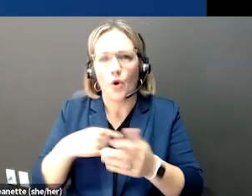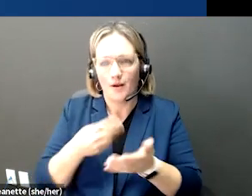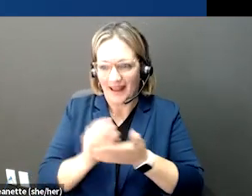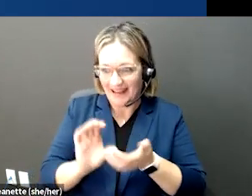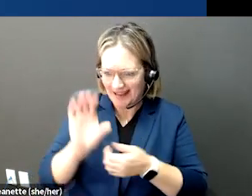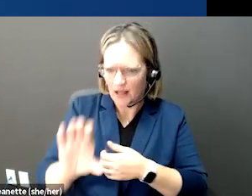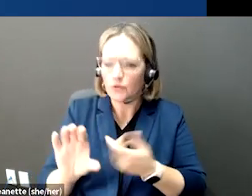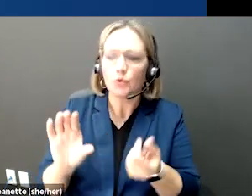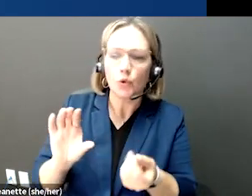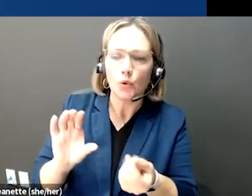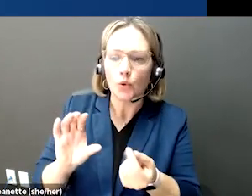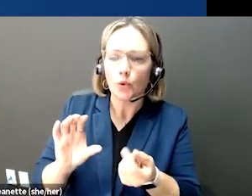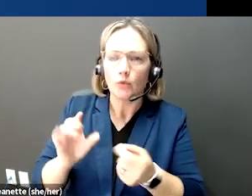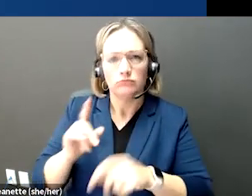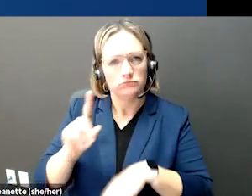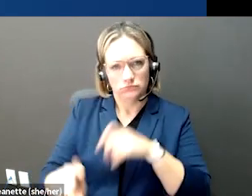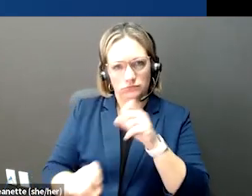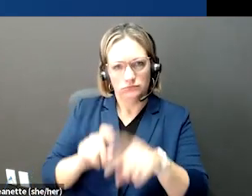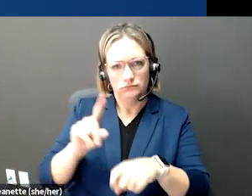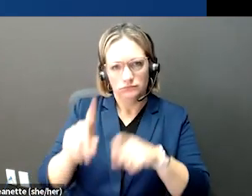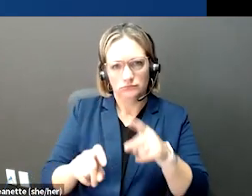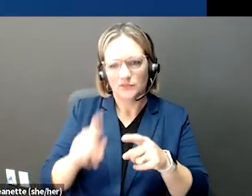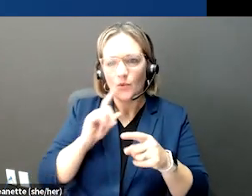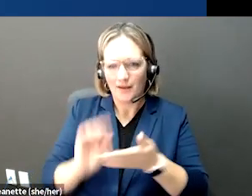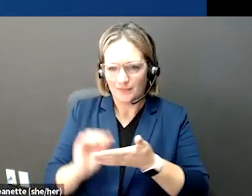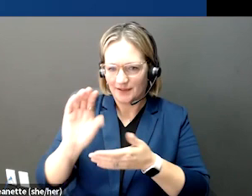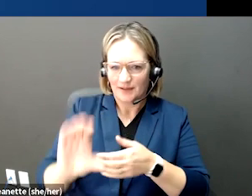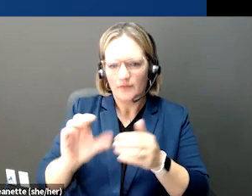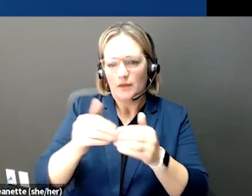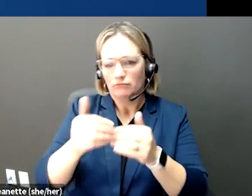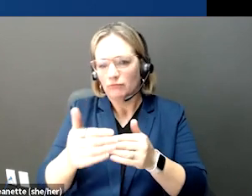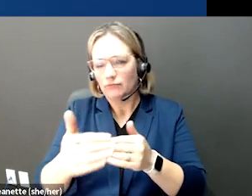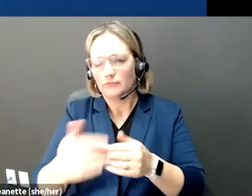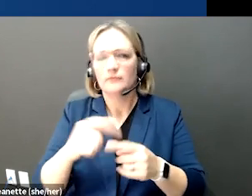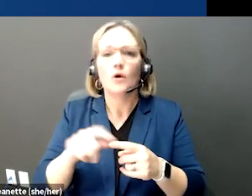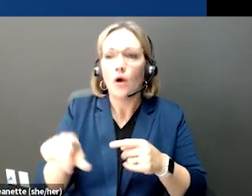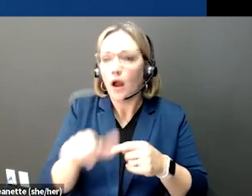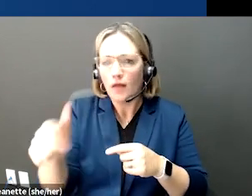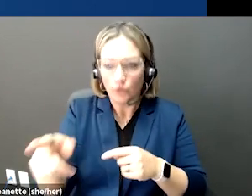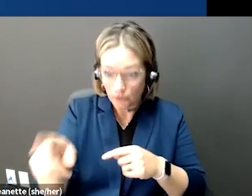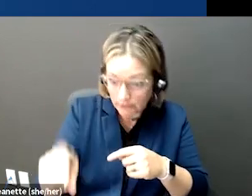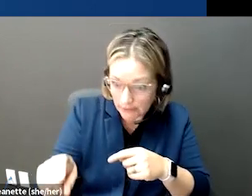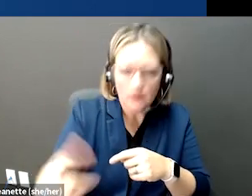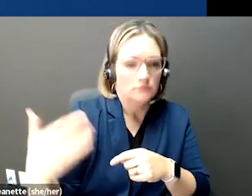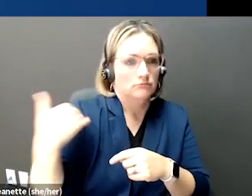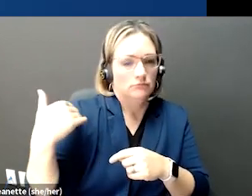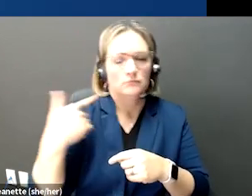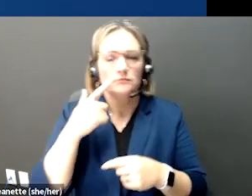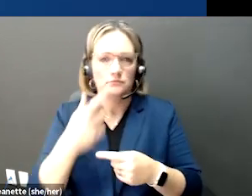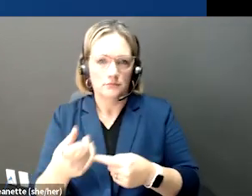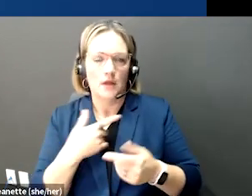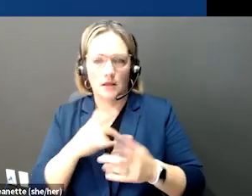the funds from the project during the next months, and other information requests and questions about